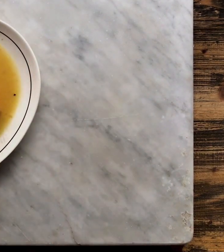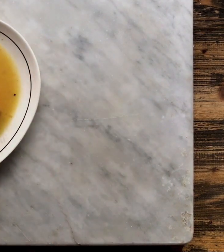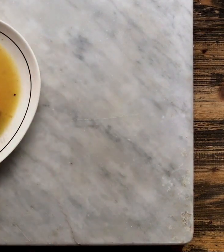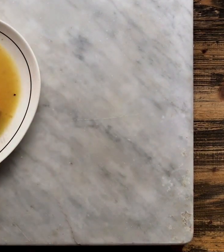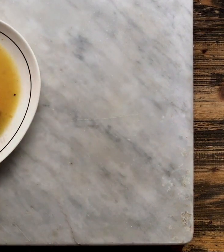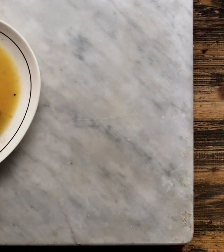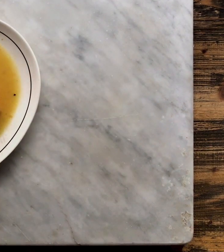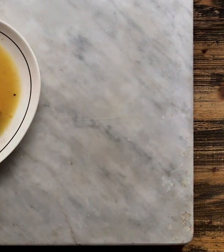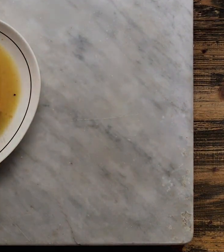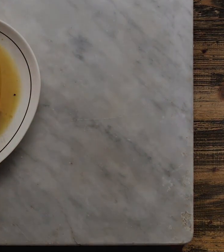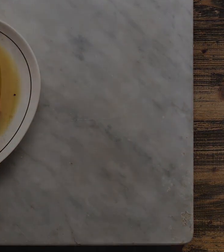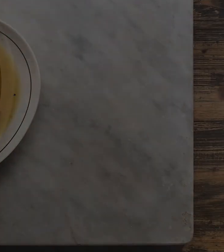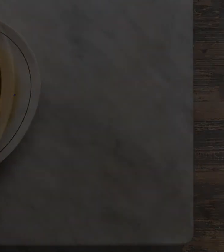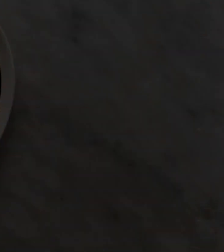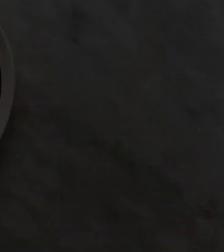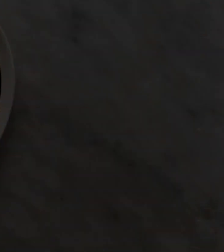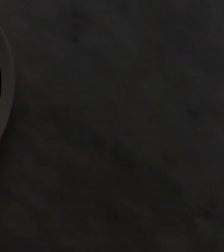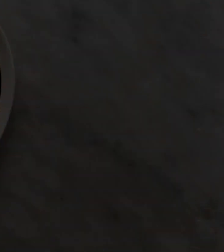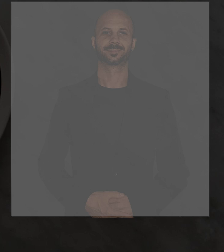plate.